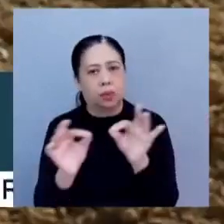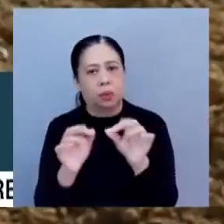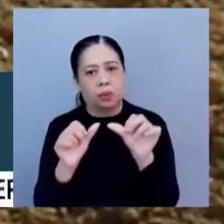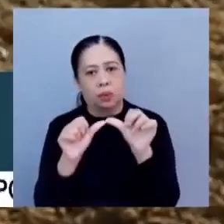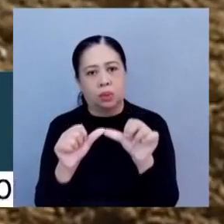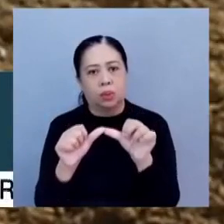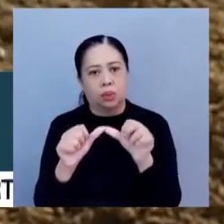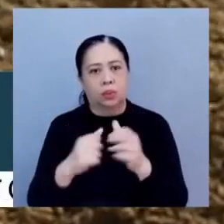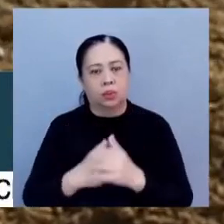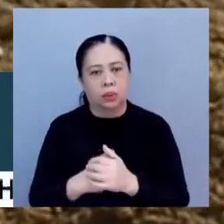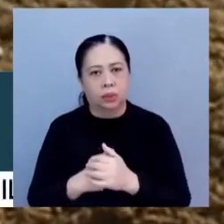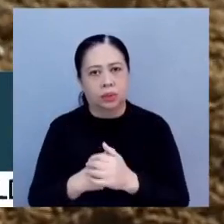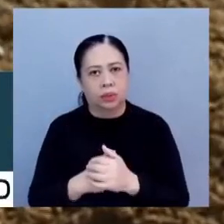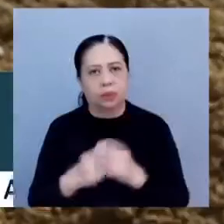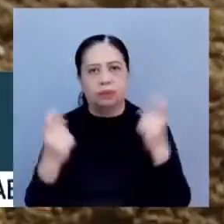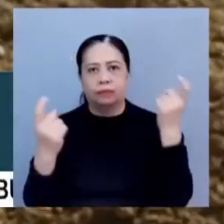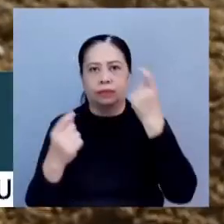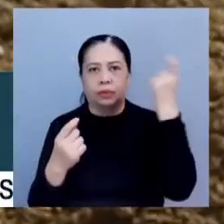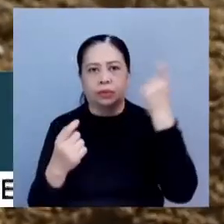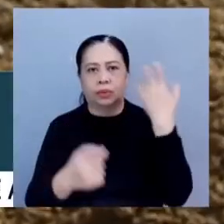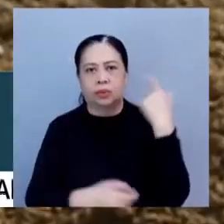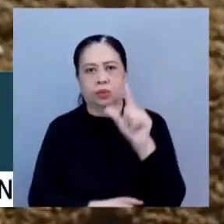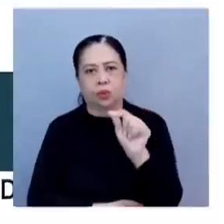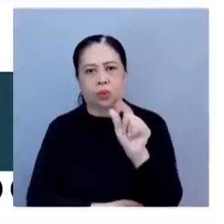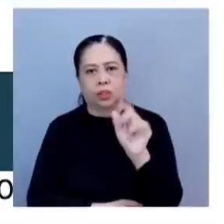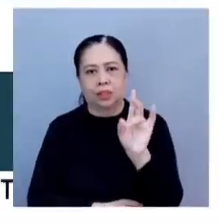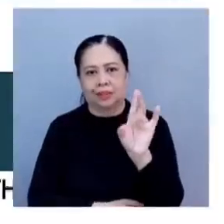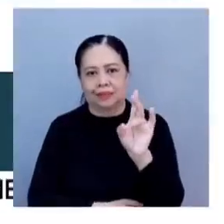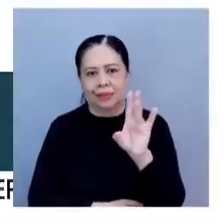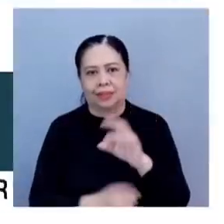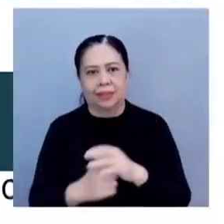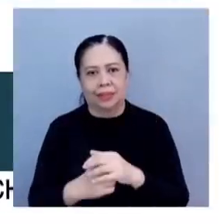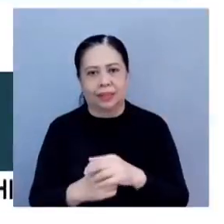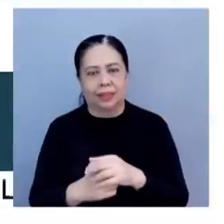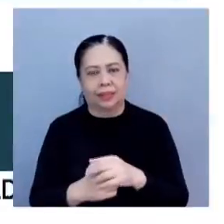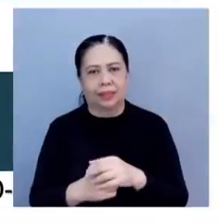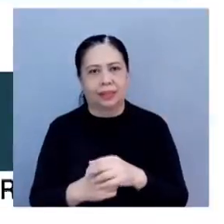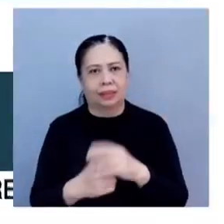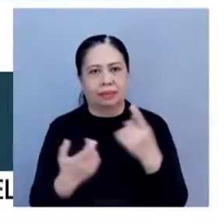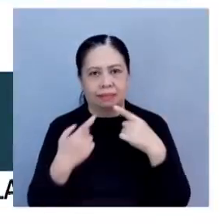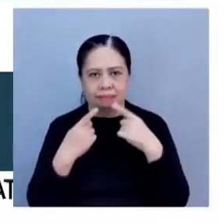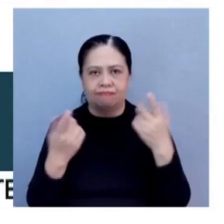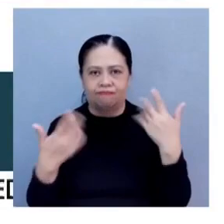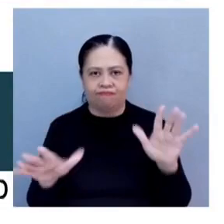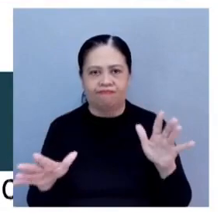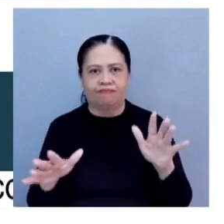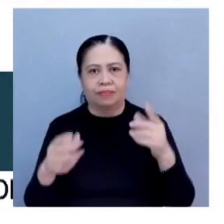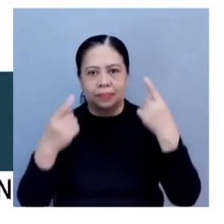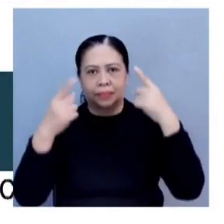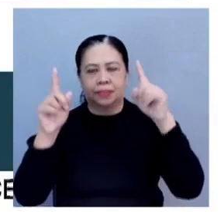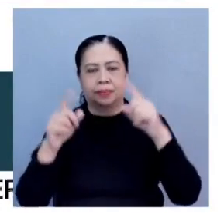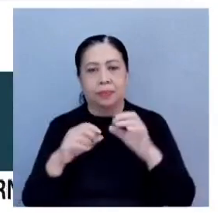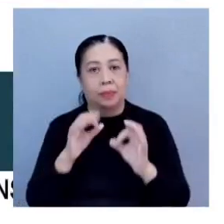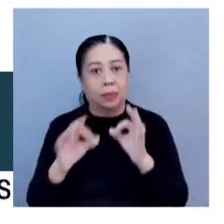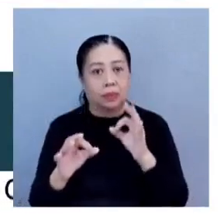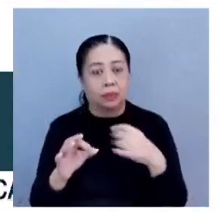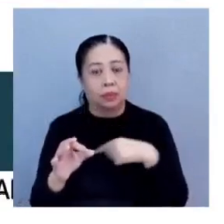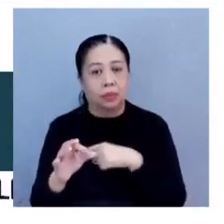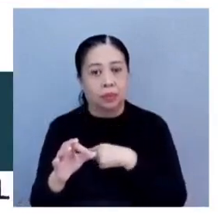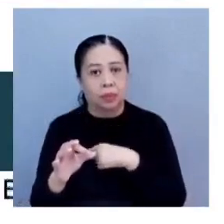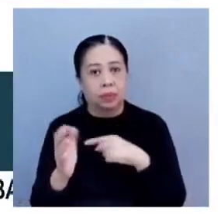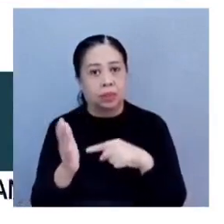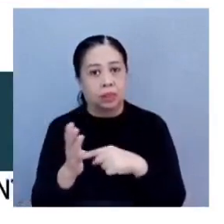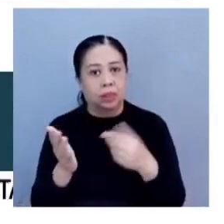yung victory in 2017 that we've declared. And if this one